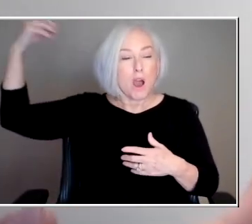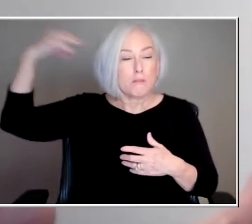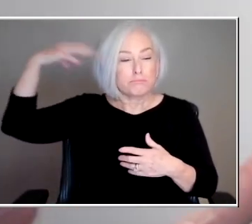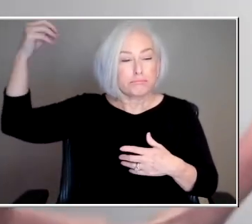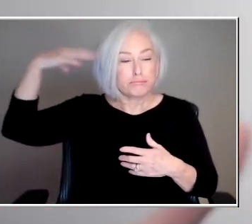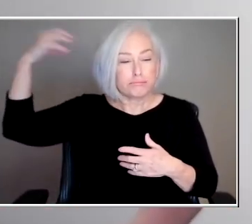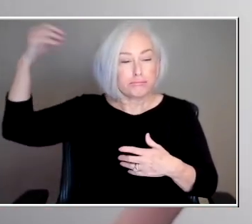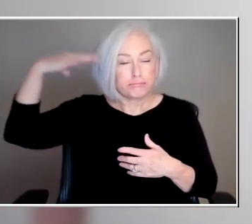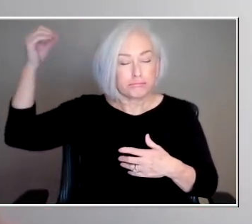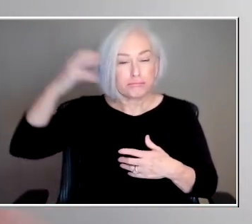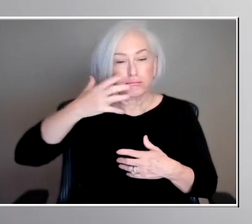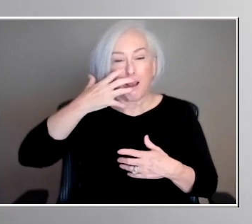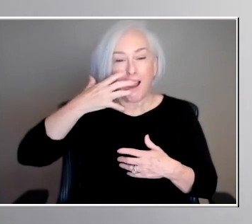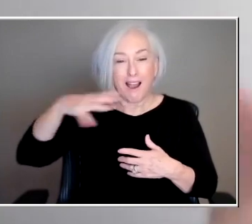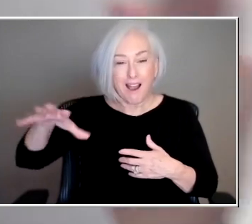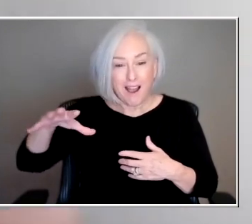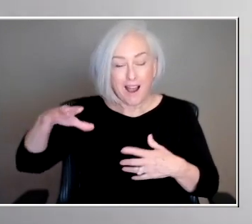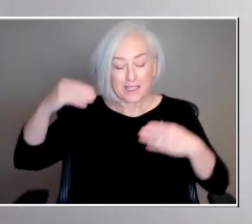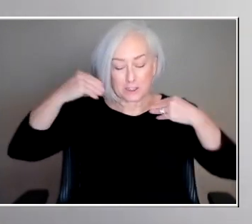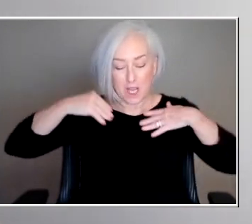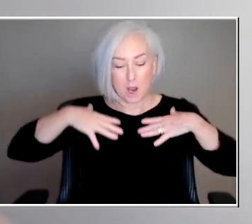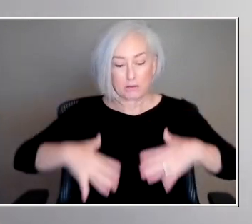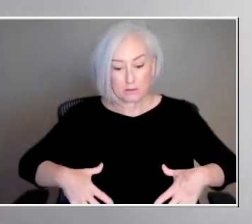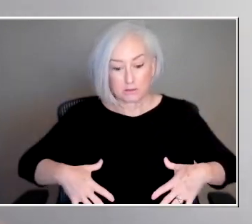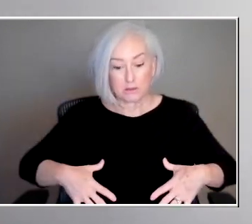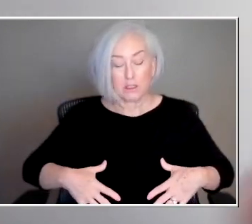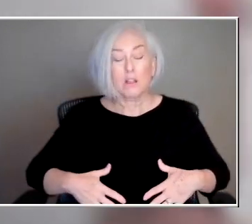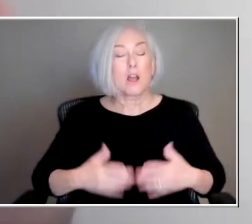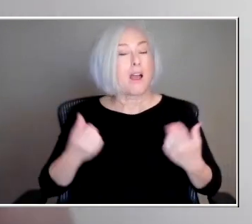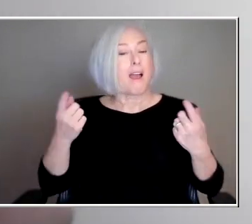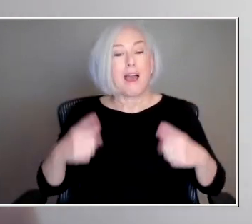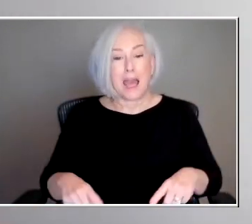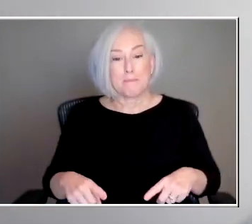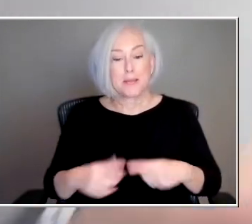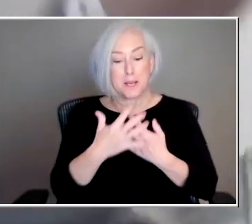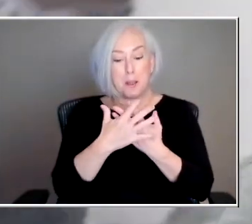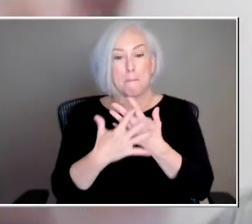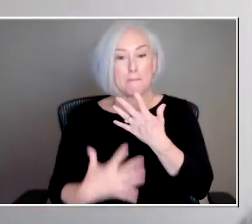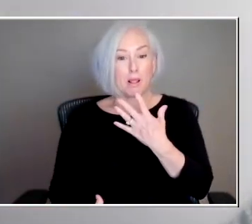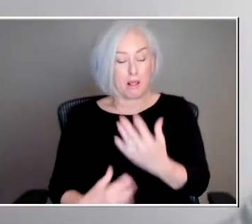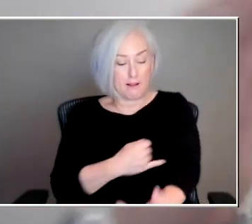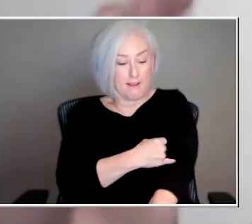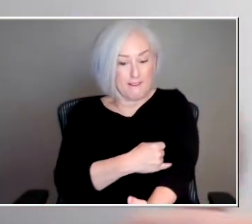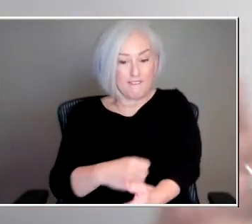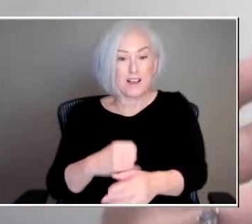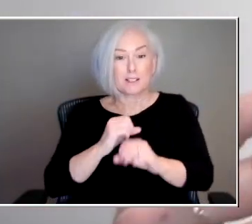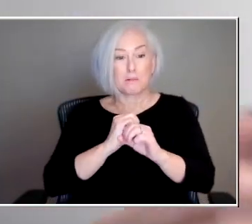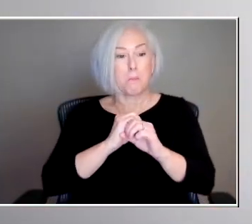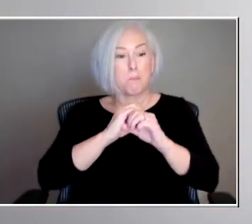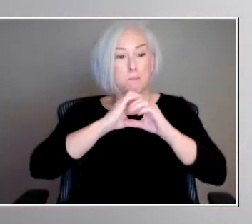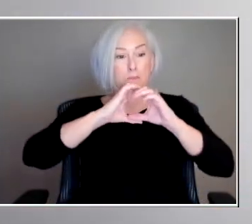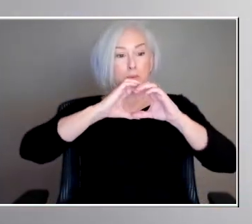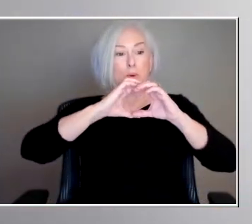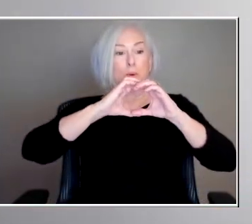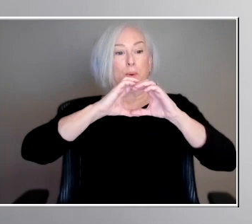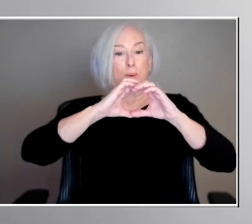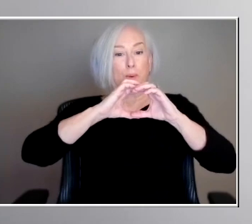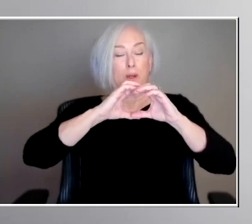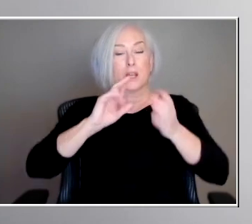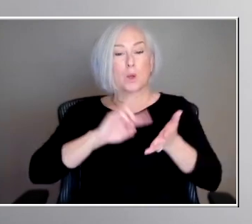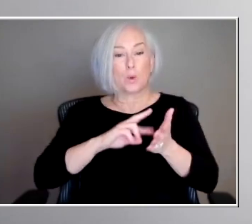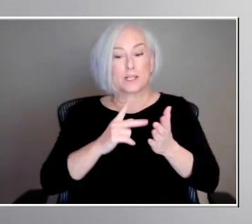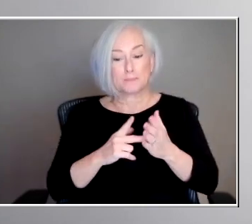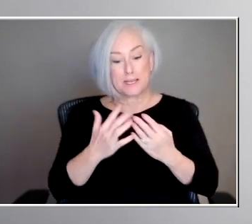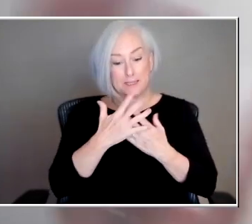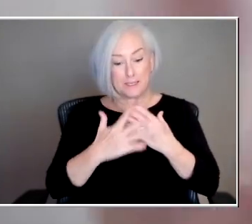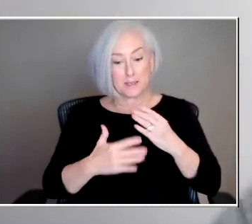and your blood vessels dilate, then the circulation of your blood can't move through your body as quickly, which can lead